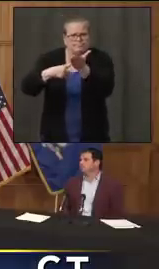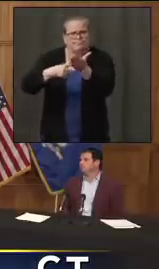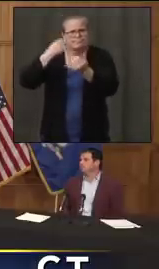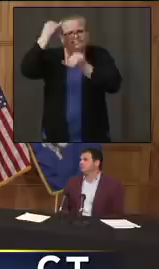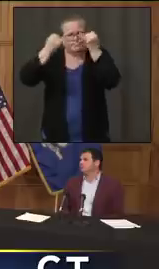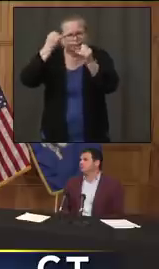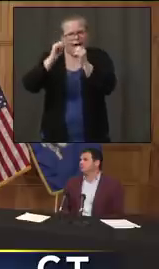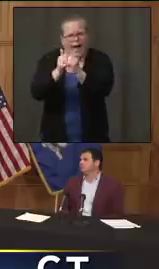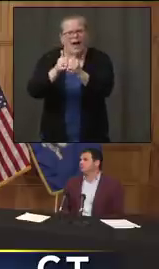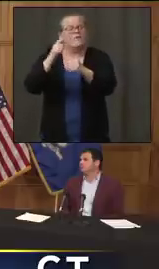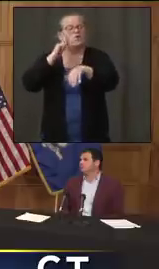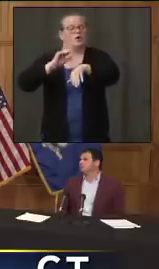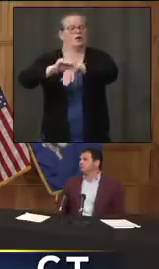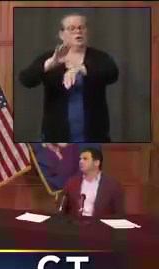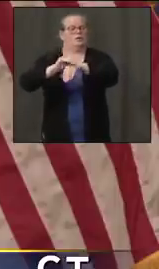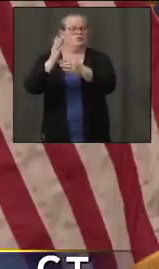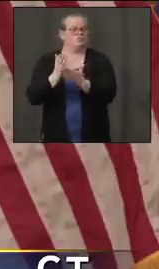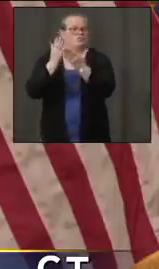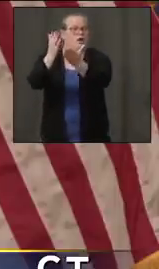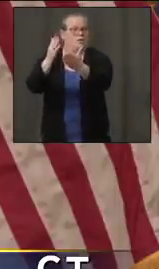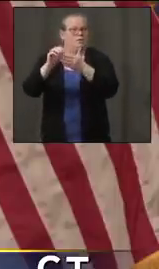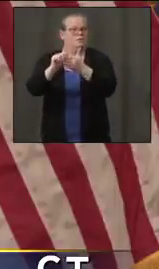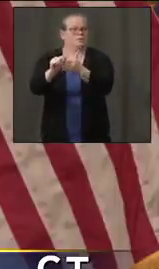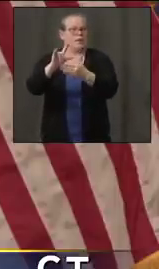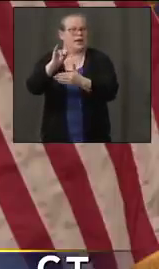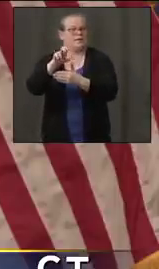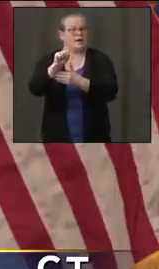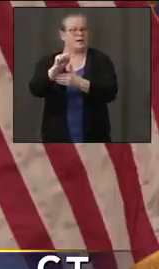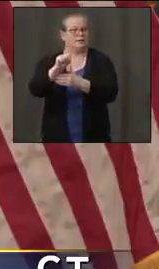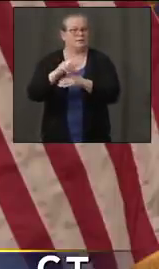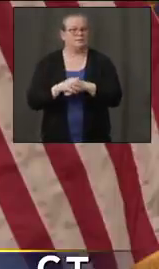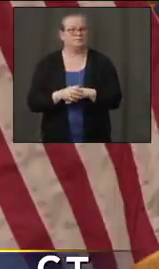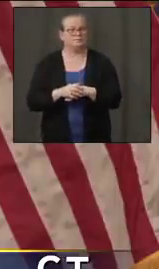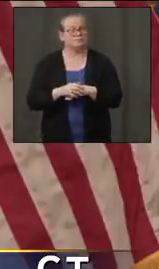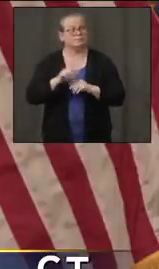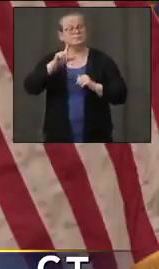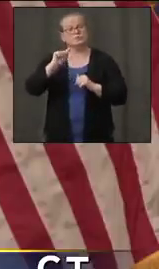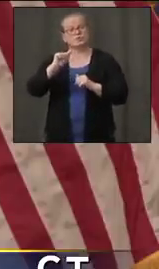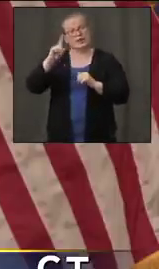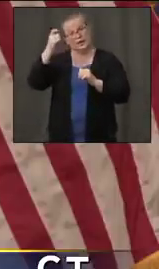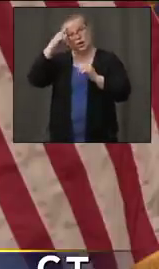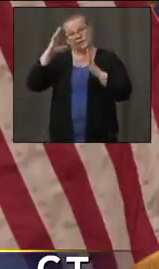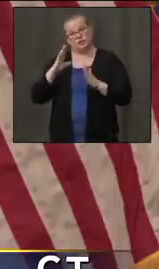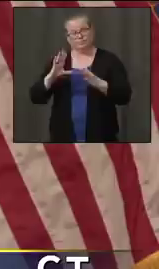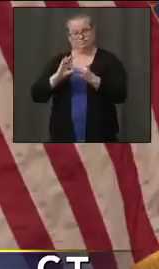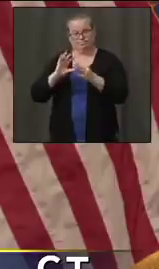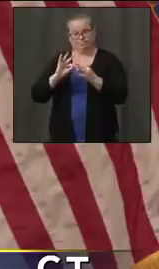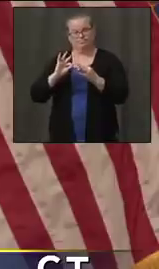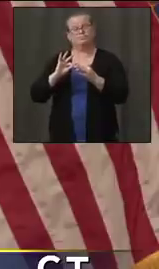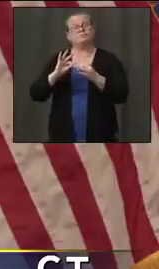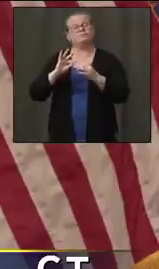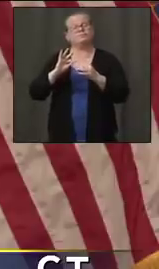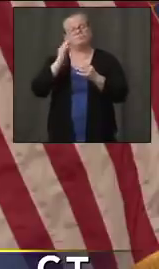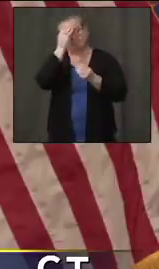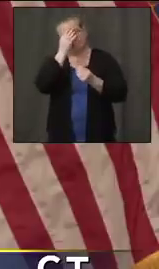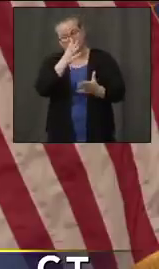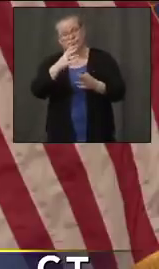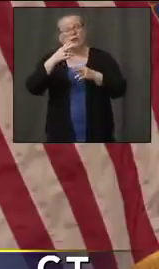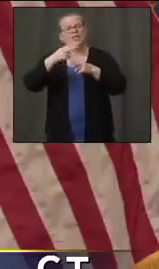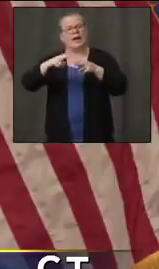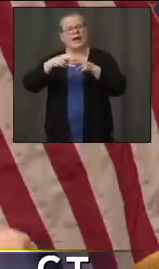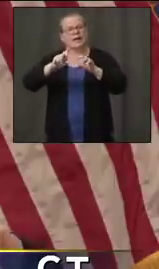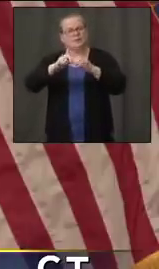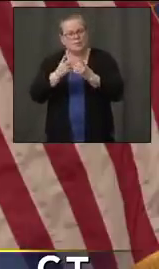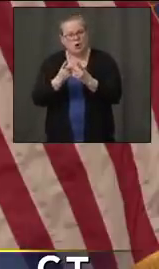the Ag Department and our food security group has been working with restaurants so that they can provide meals